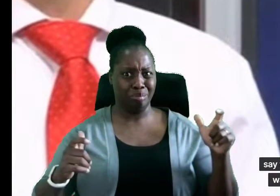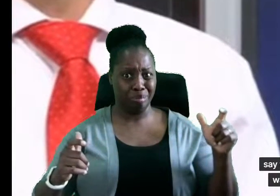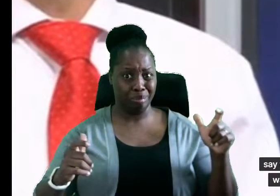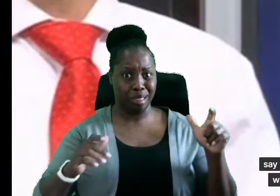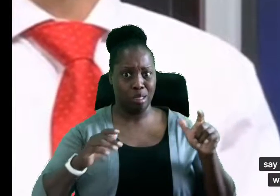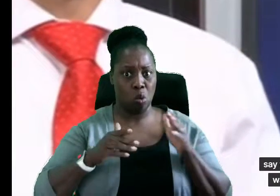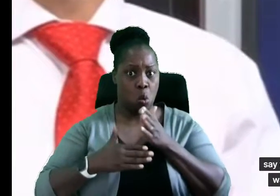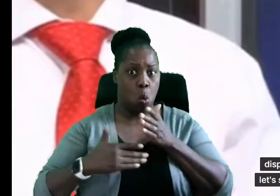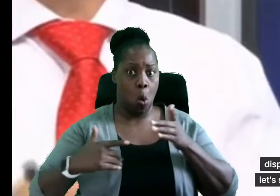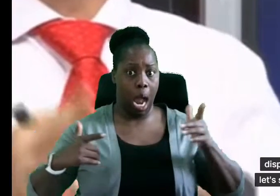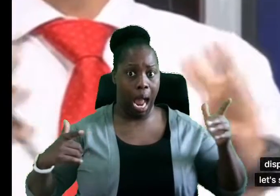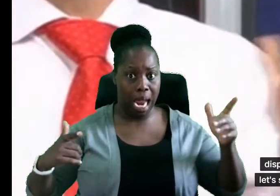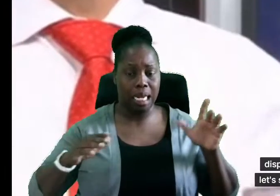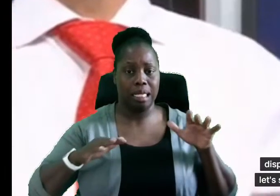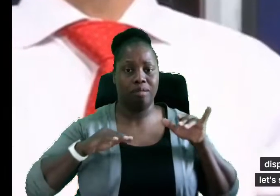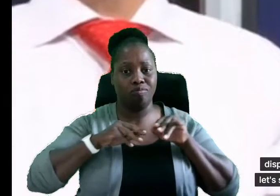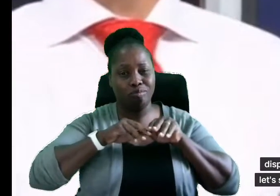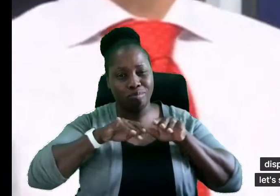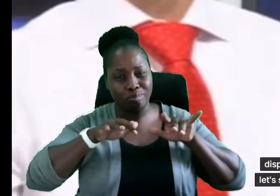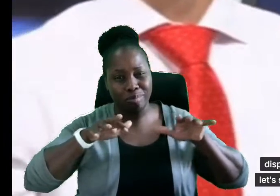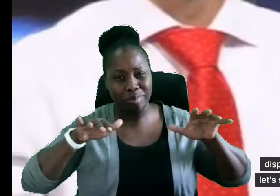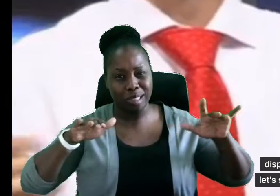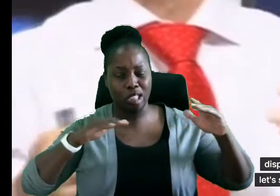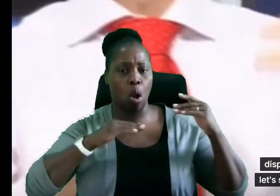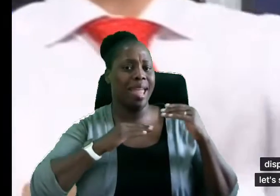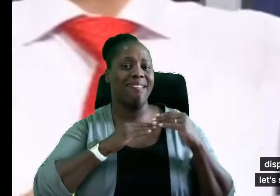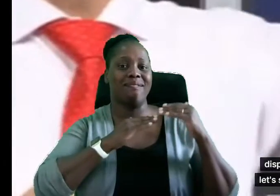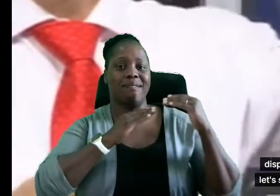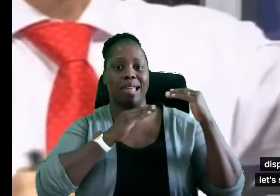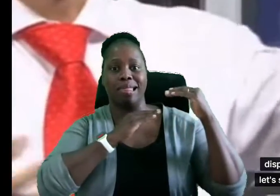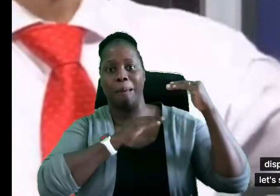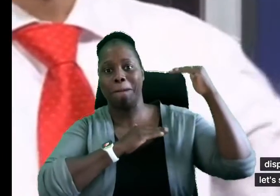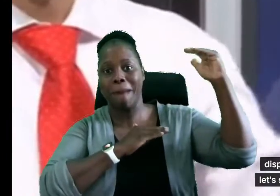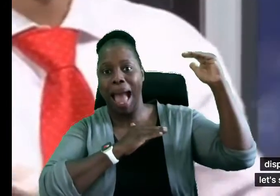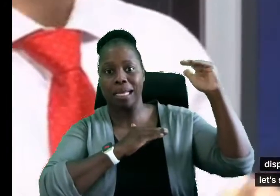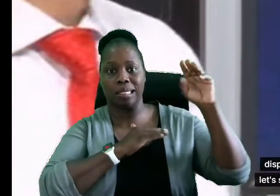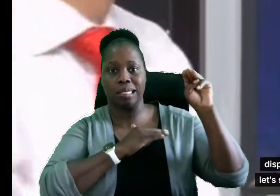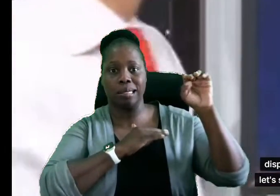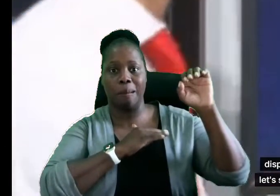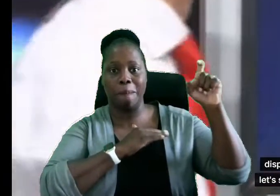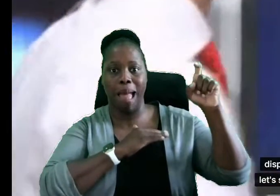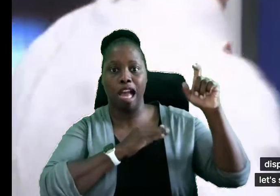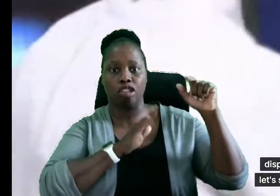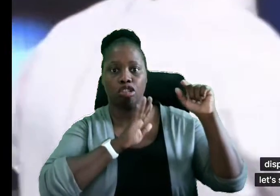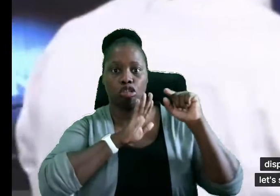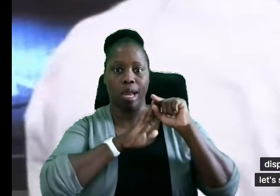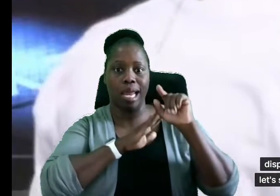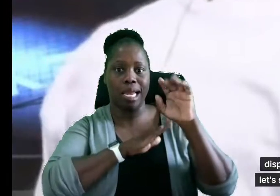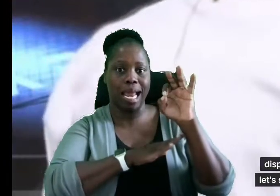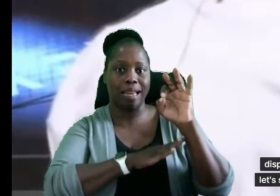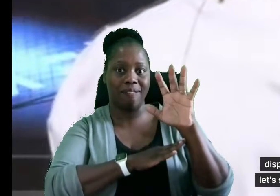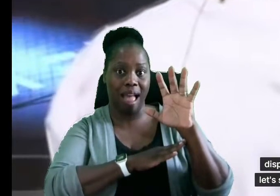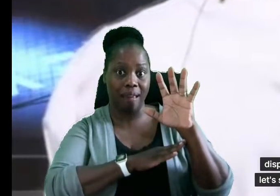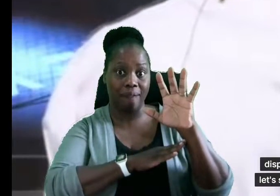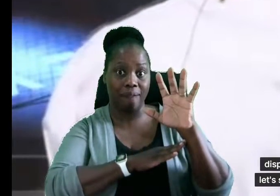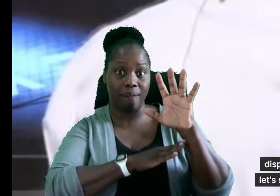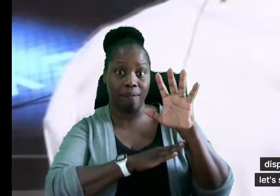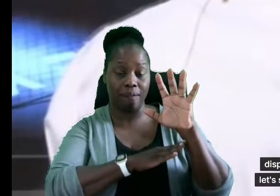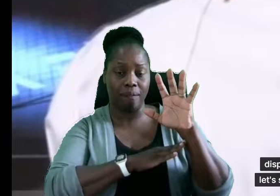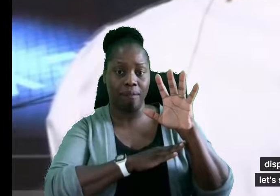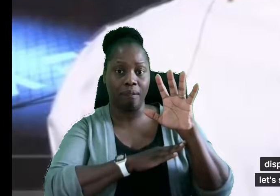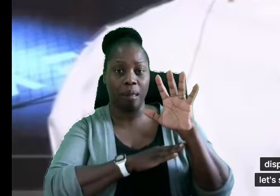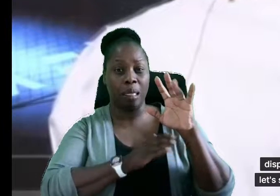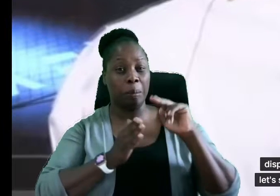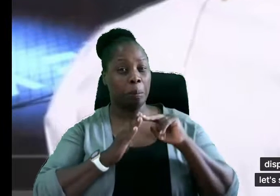That's a pretty wide dispersion, right? If the maximum grade, let's say, were a